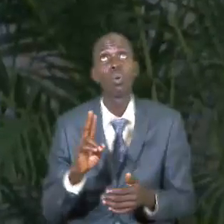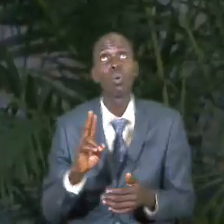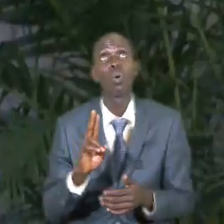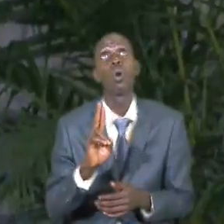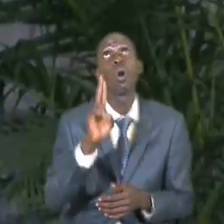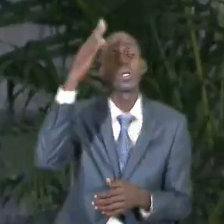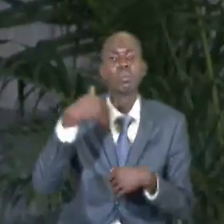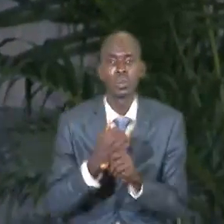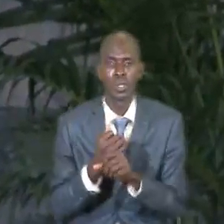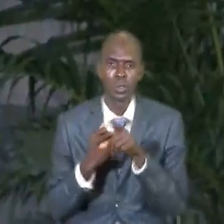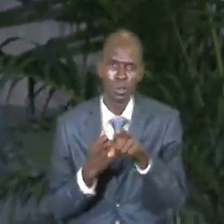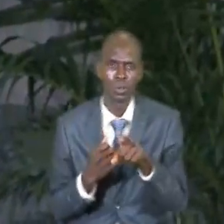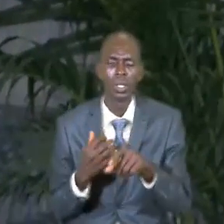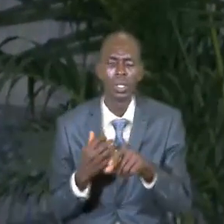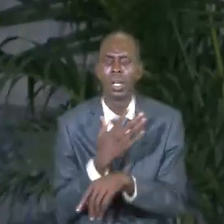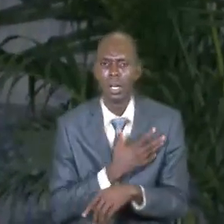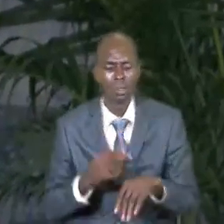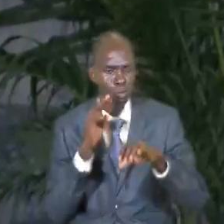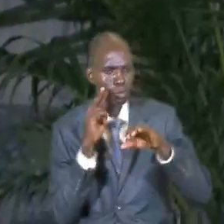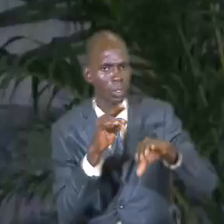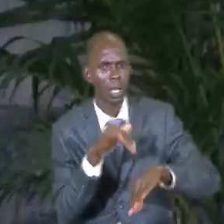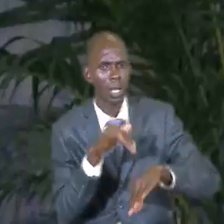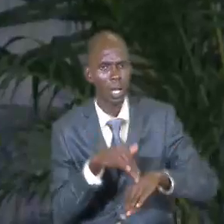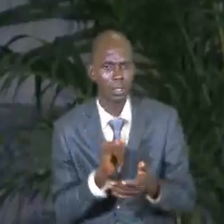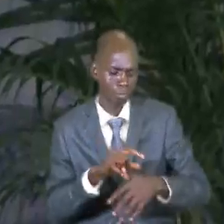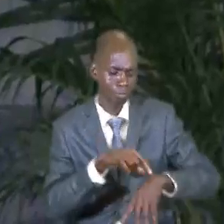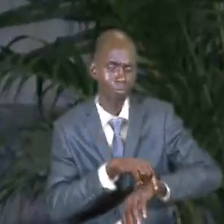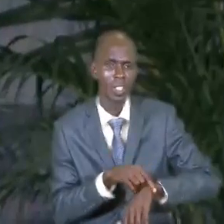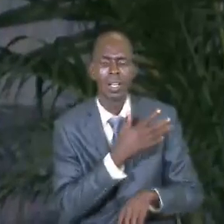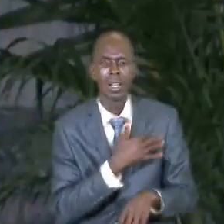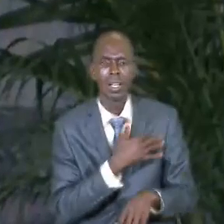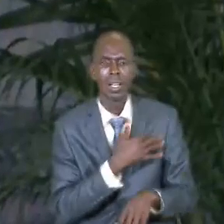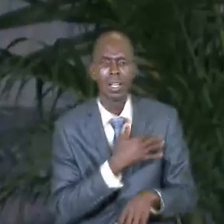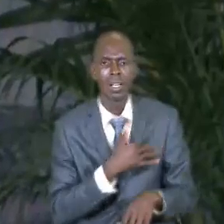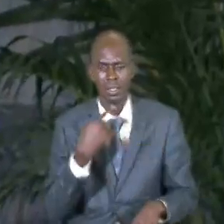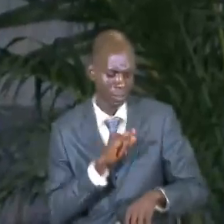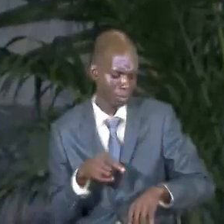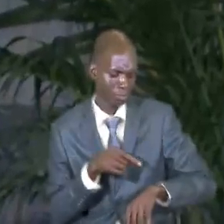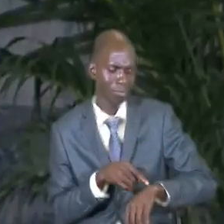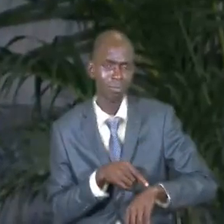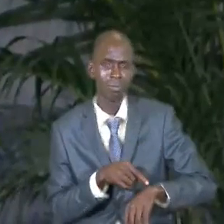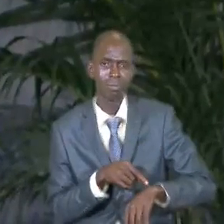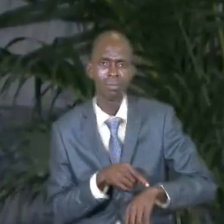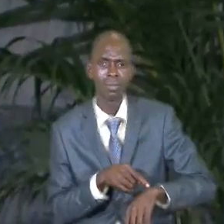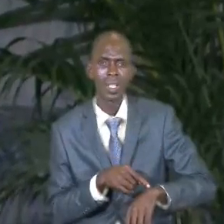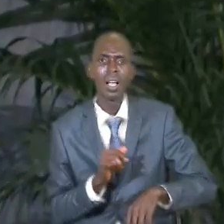that watch, at that creation. He's saying, I want that watch to be perfect. I